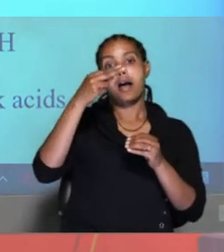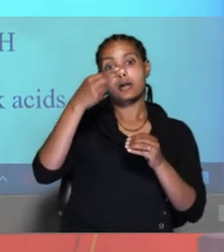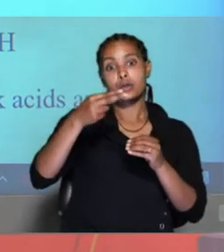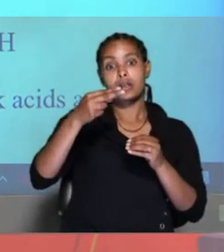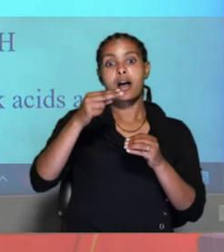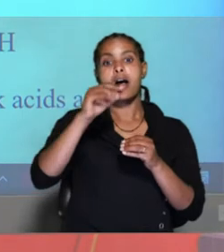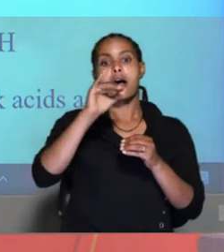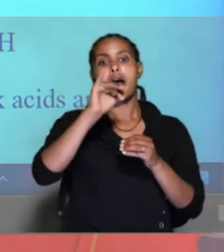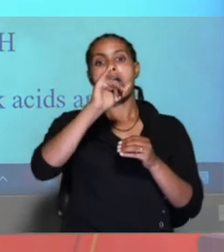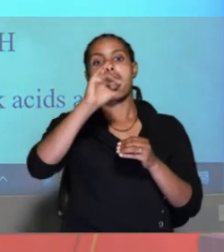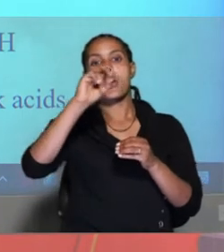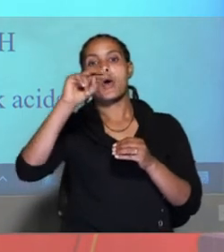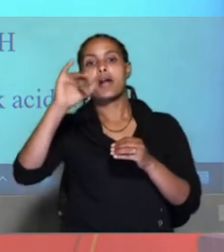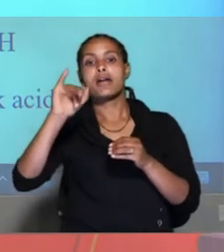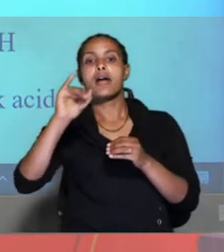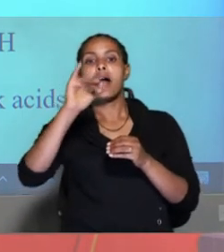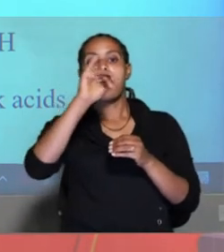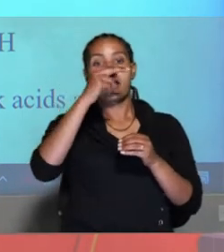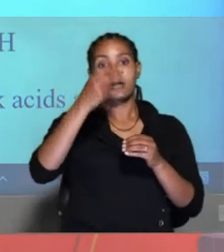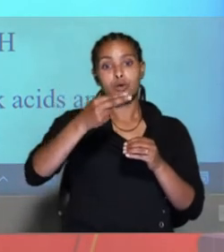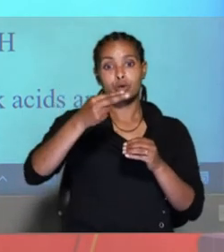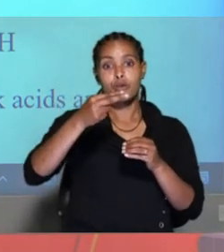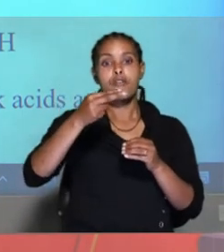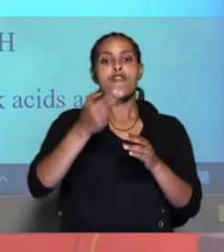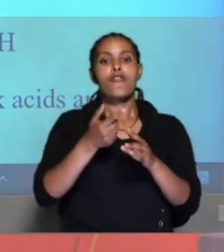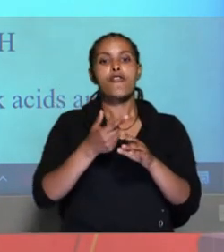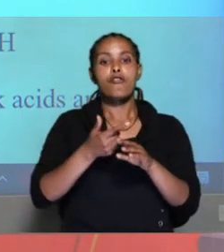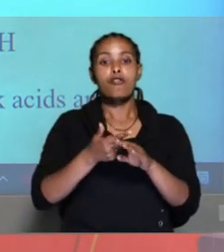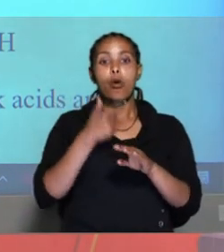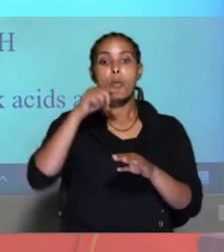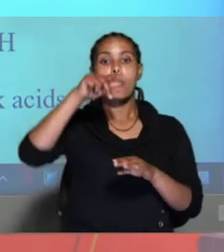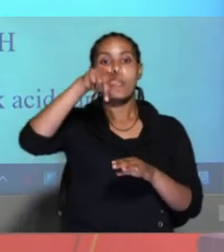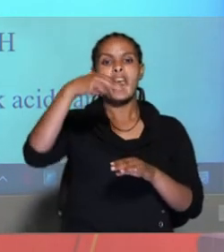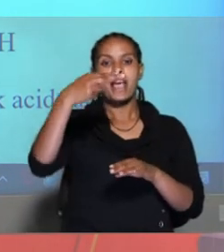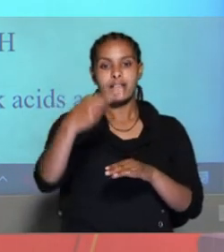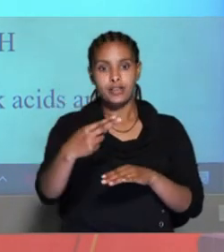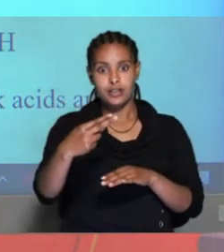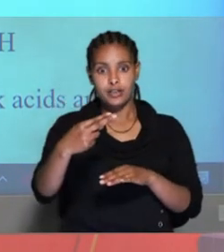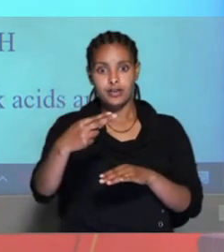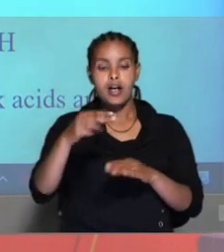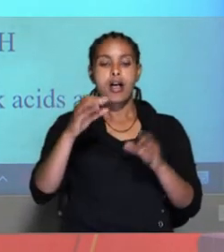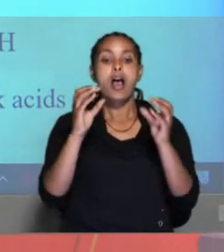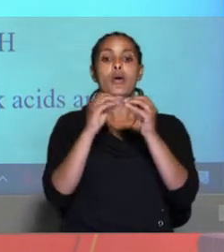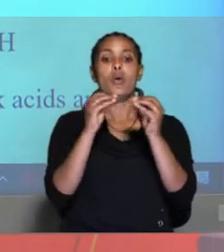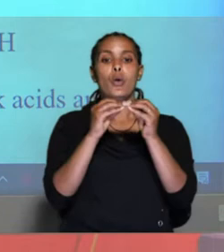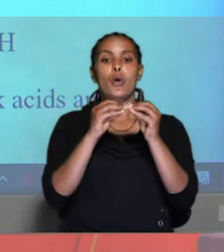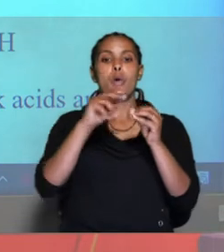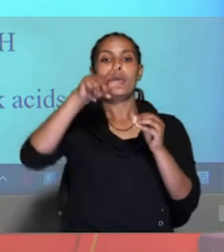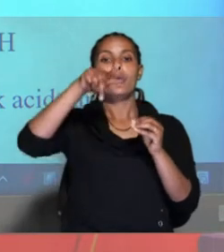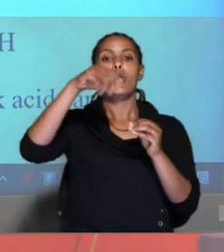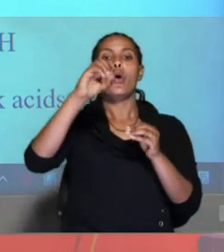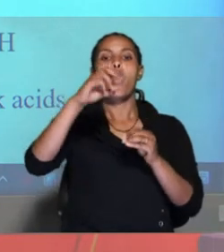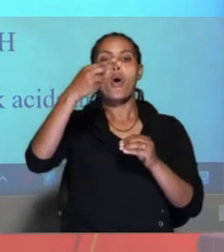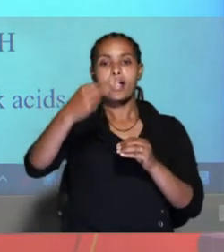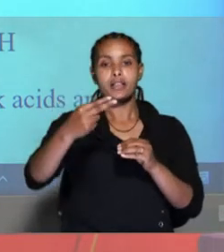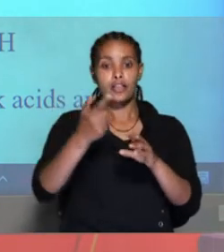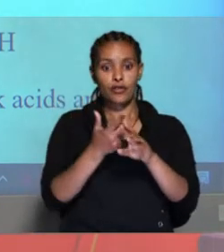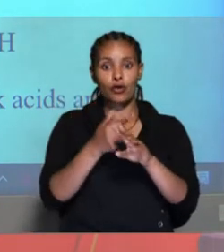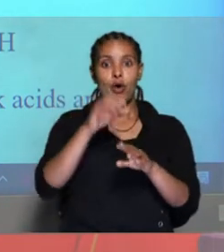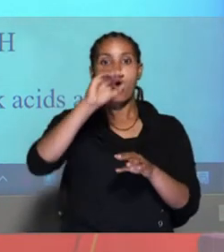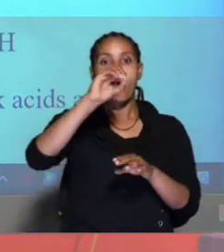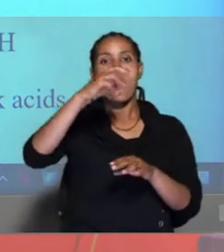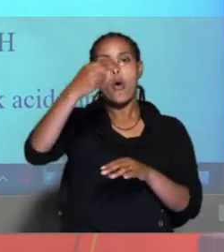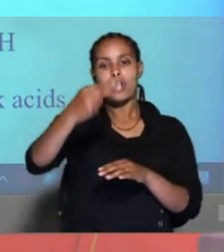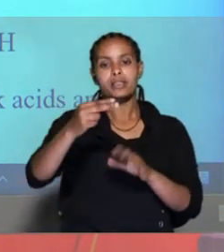concentration and hydrogen ion concentration from pH, calculate pOH from